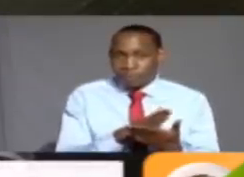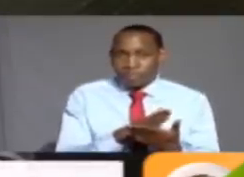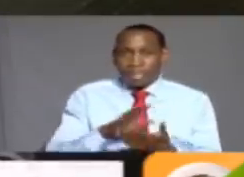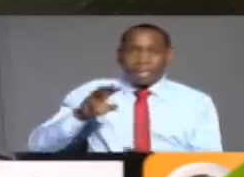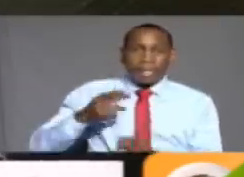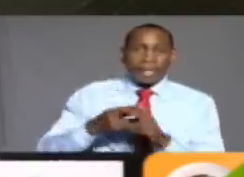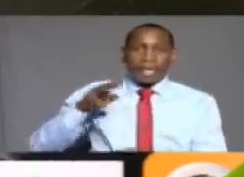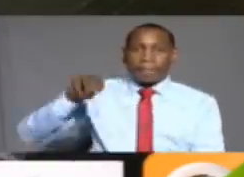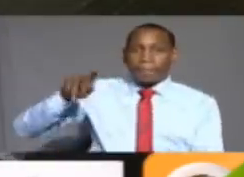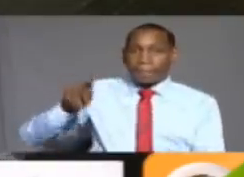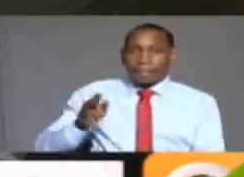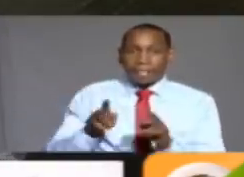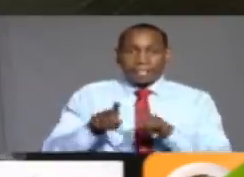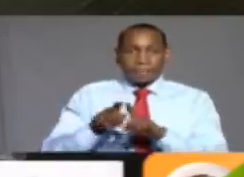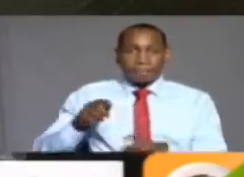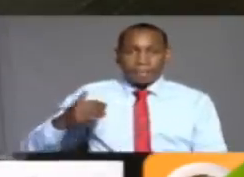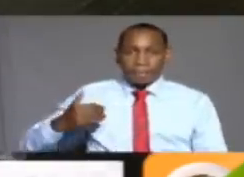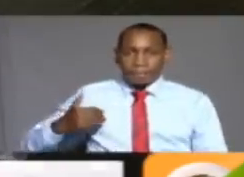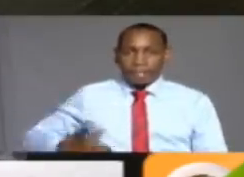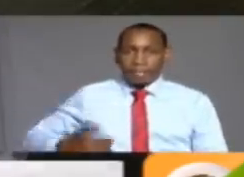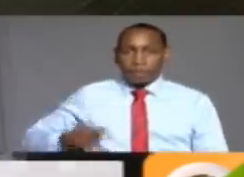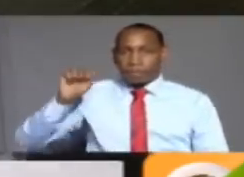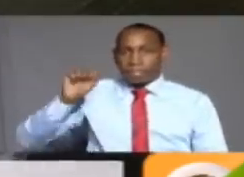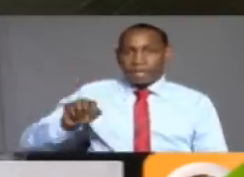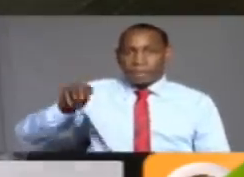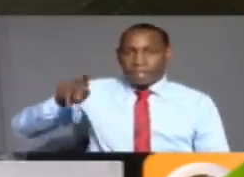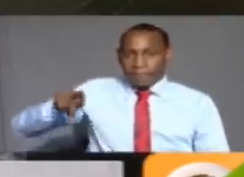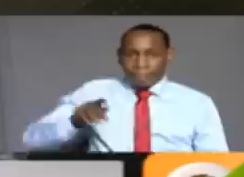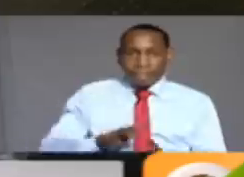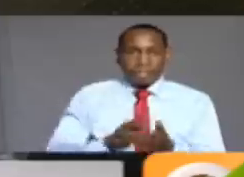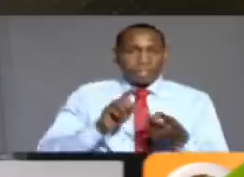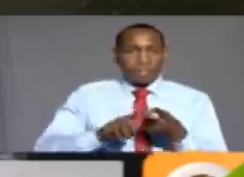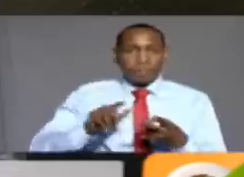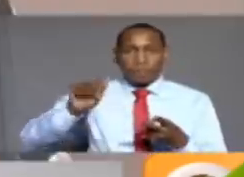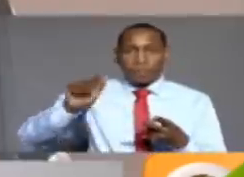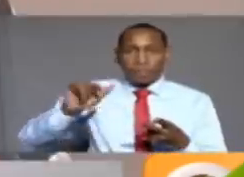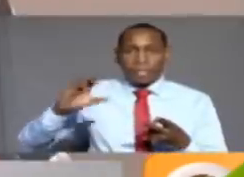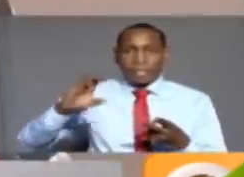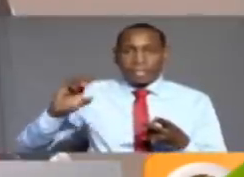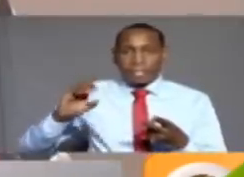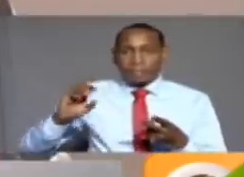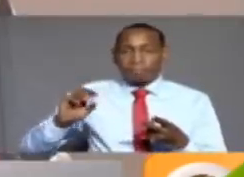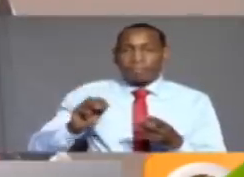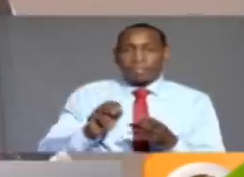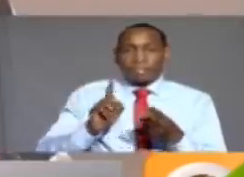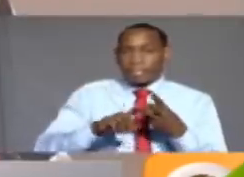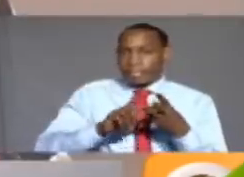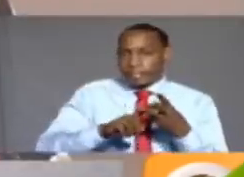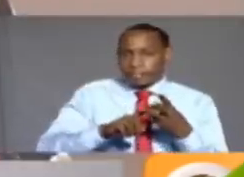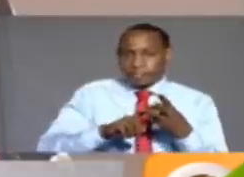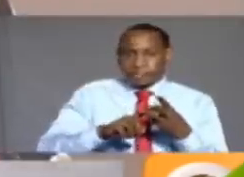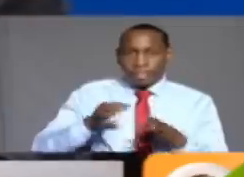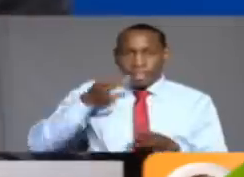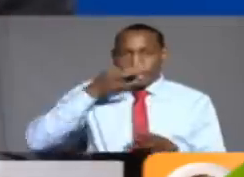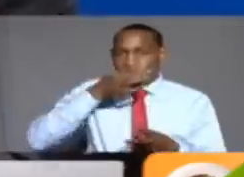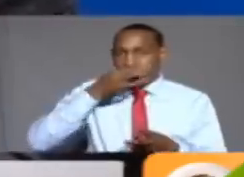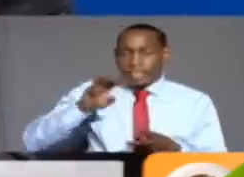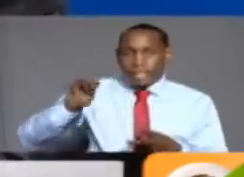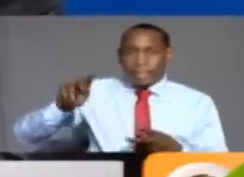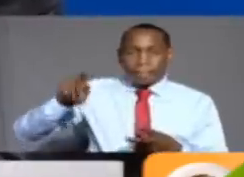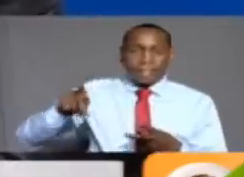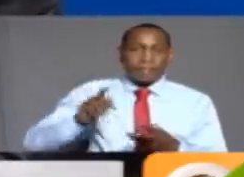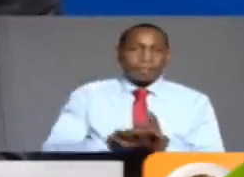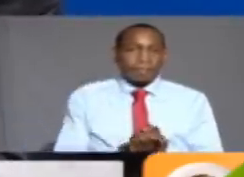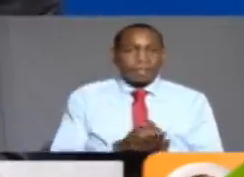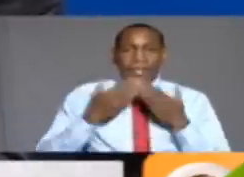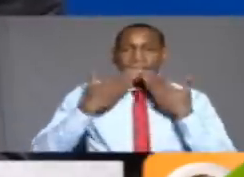Moses Kuria, who is also the Katundu South Member of Parliament. Alice Ohome is the MP, Kandara. And we have Nyeri Town Member of Parliament, Kujiri